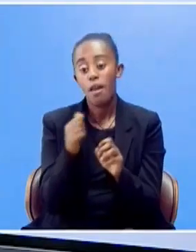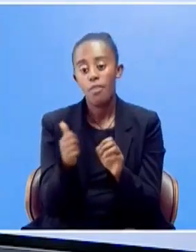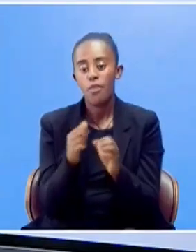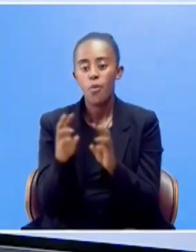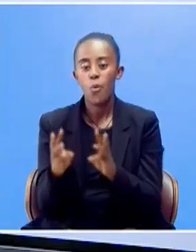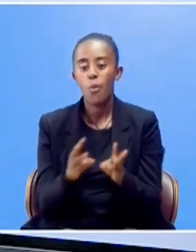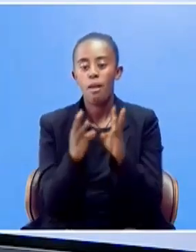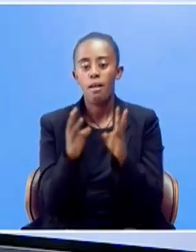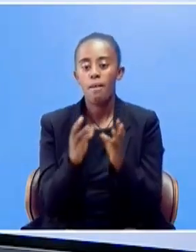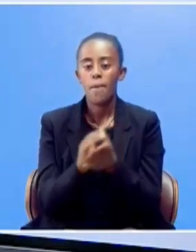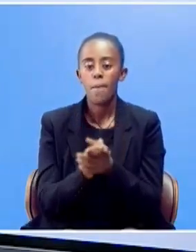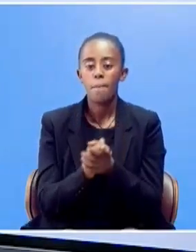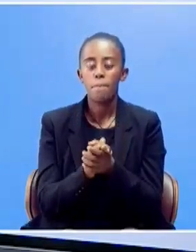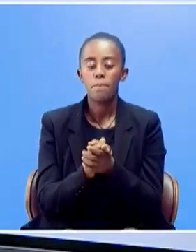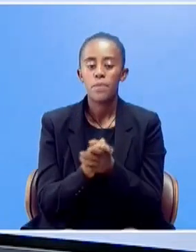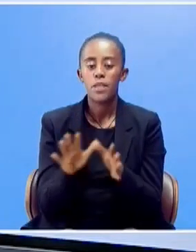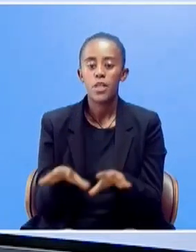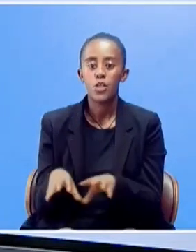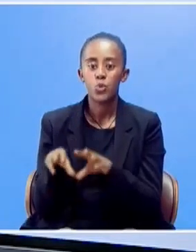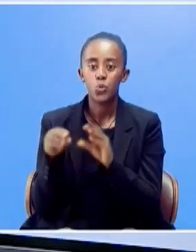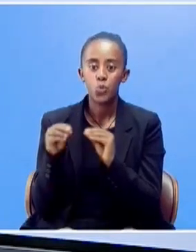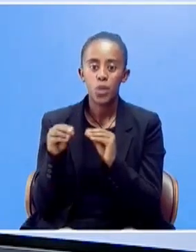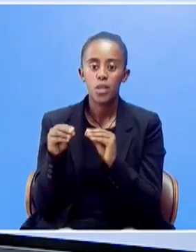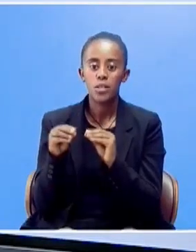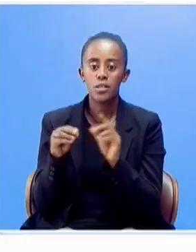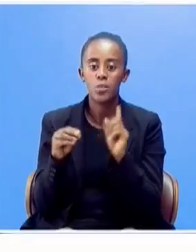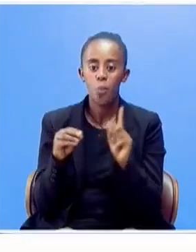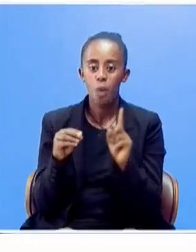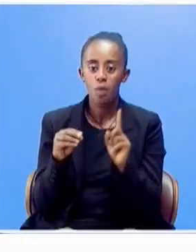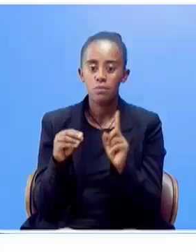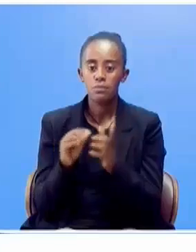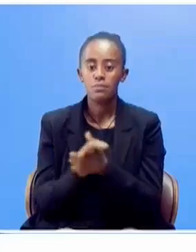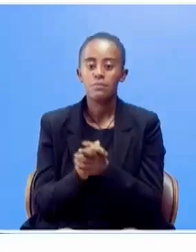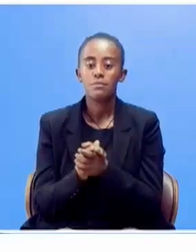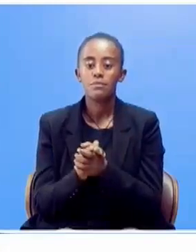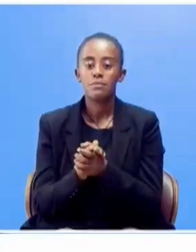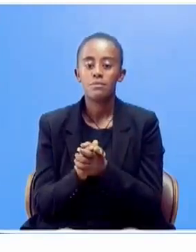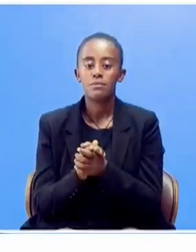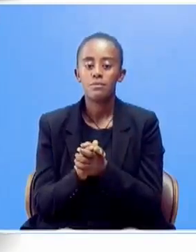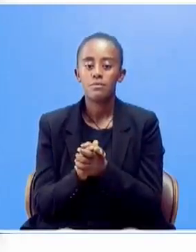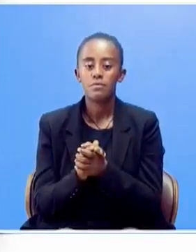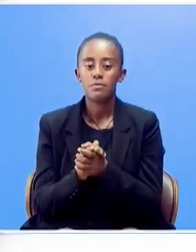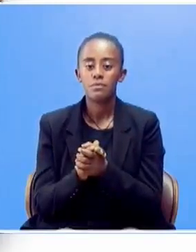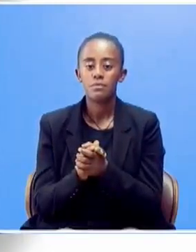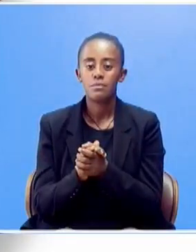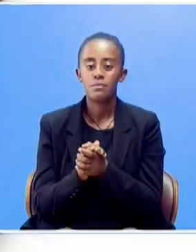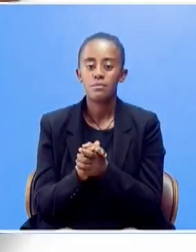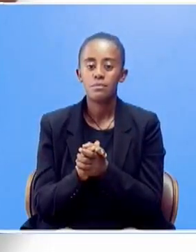way. Student 1 says, eating